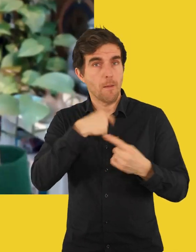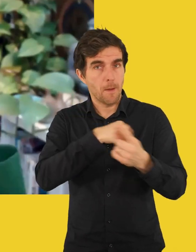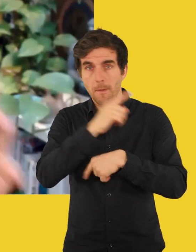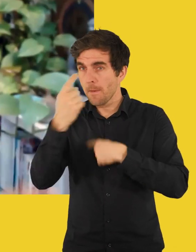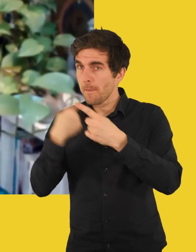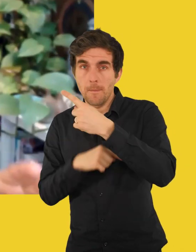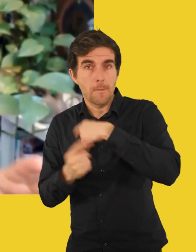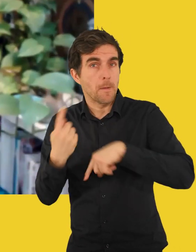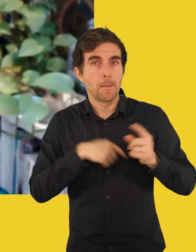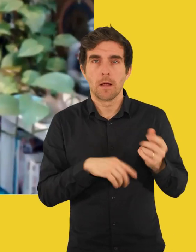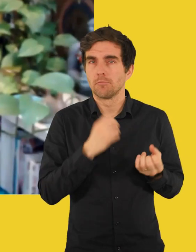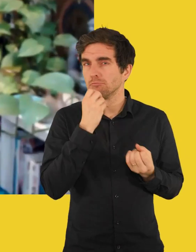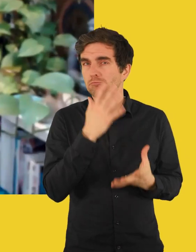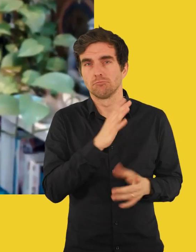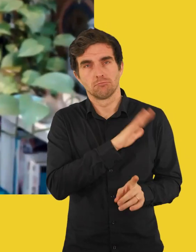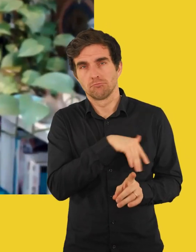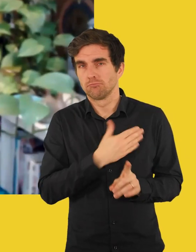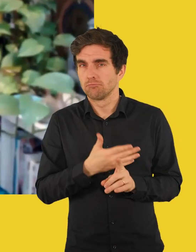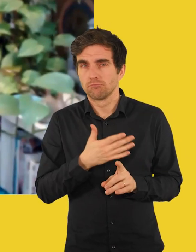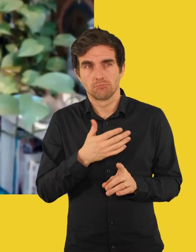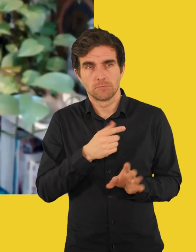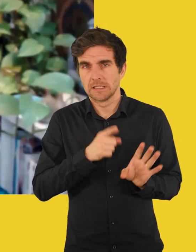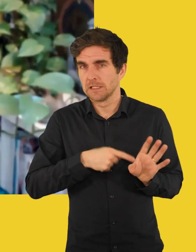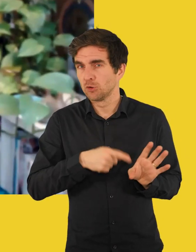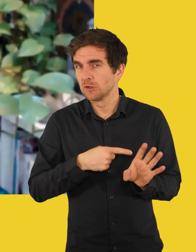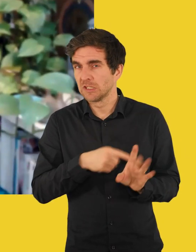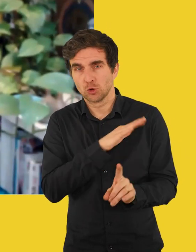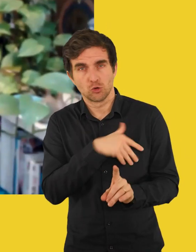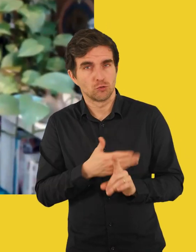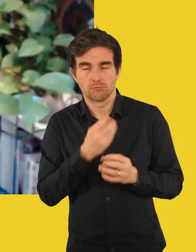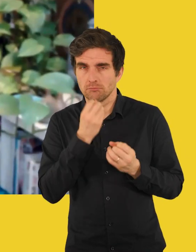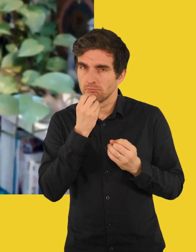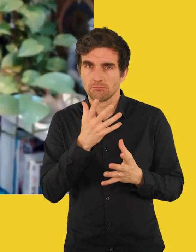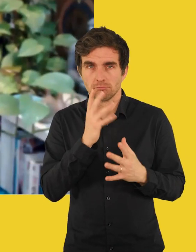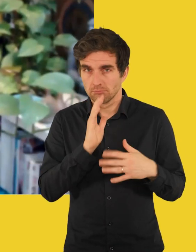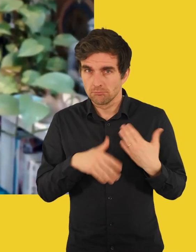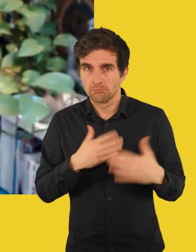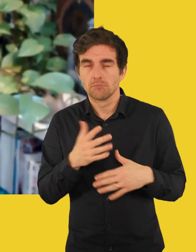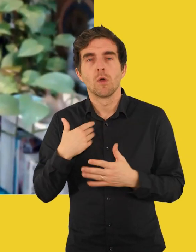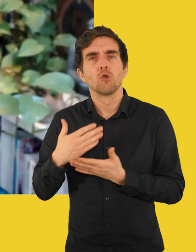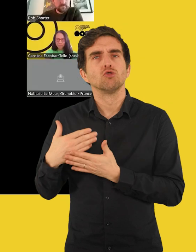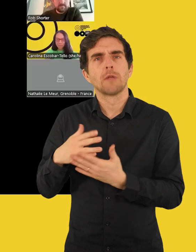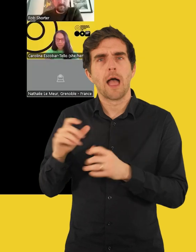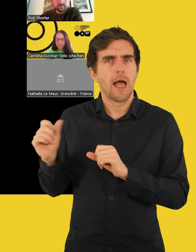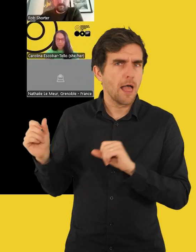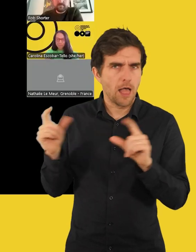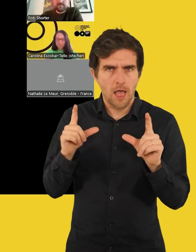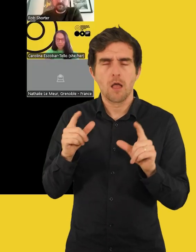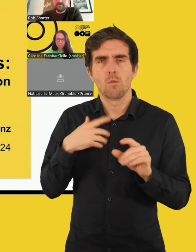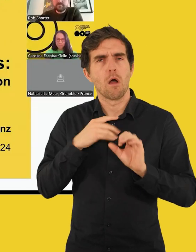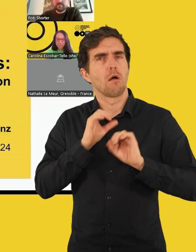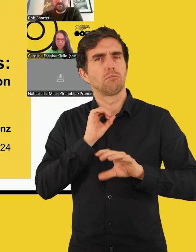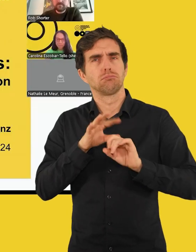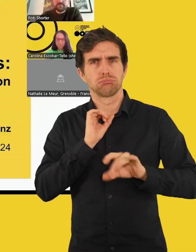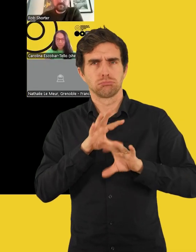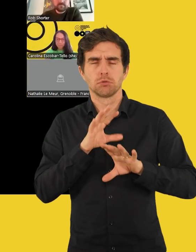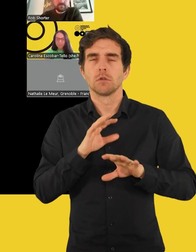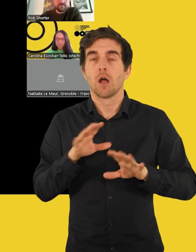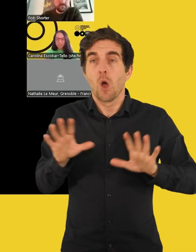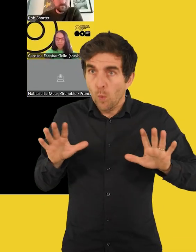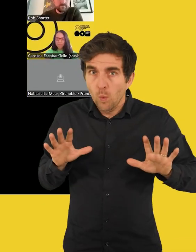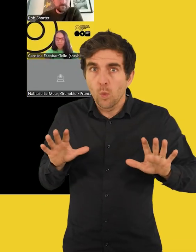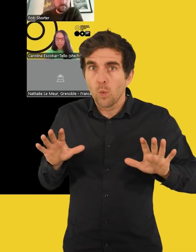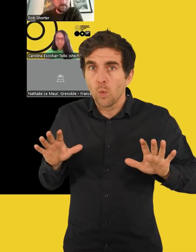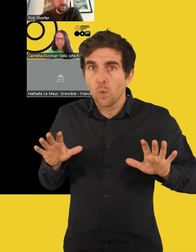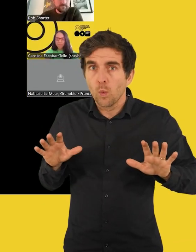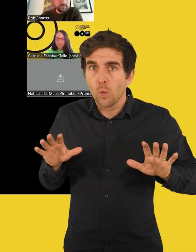just reflecting back to all of us, what we've all been making happen these past years. Let me share this screen and tell a